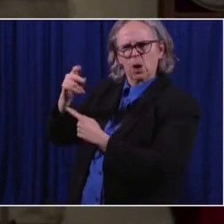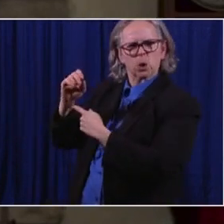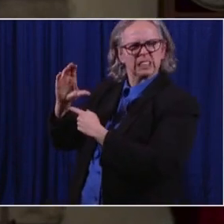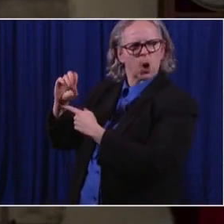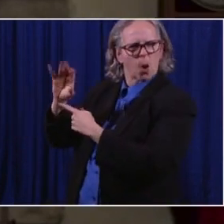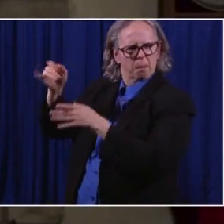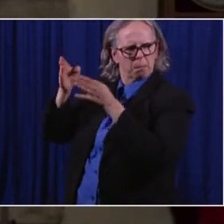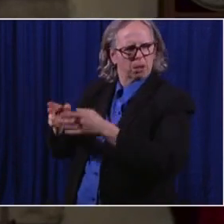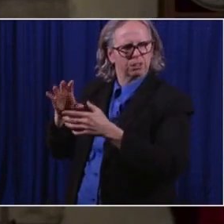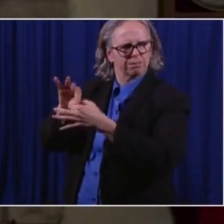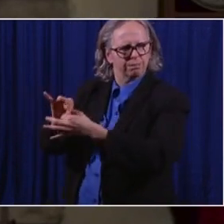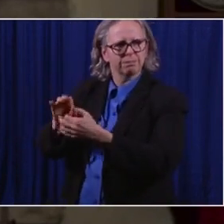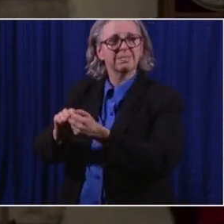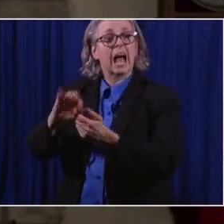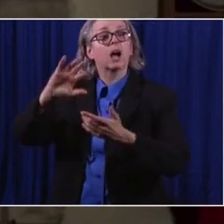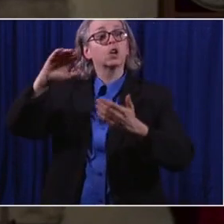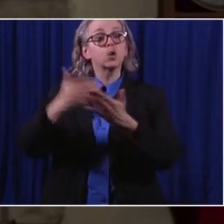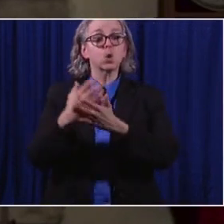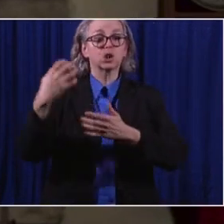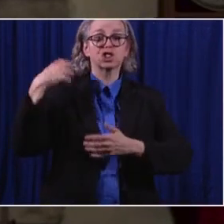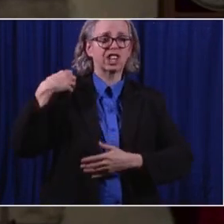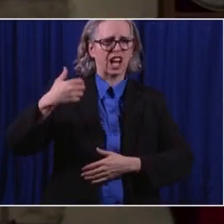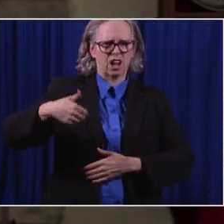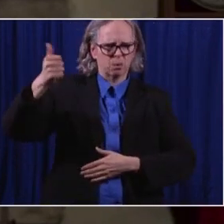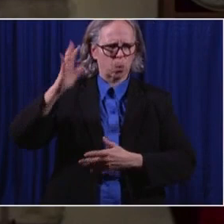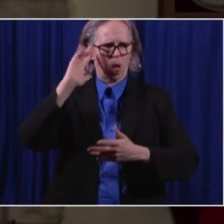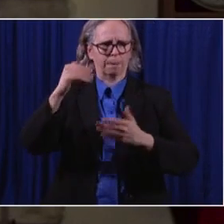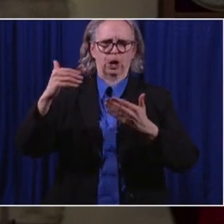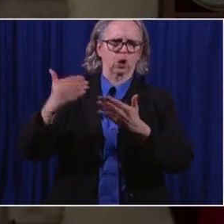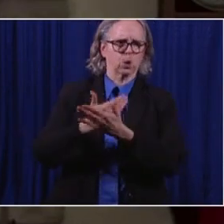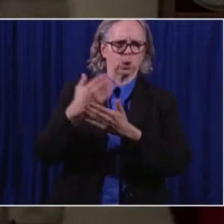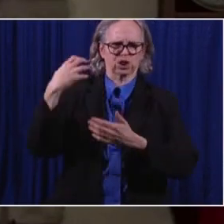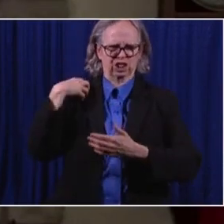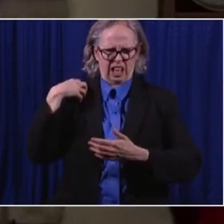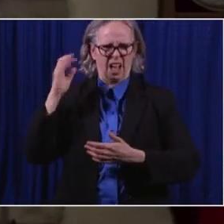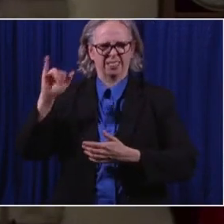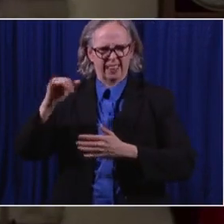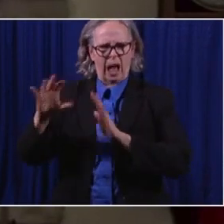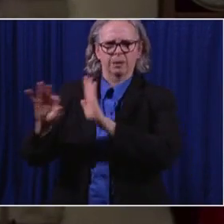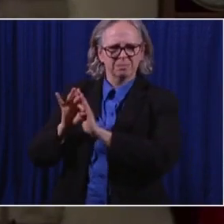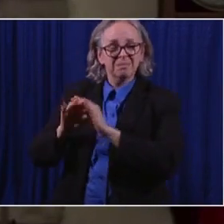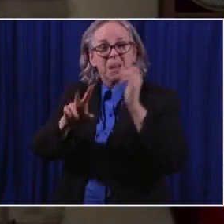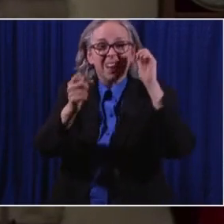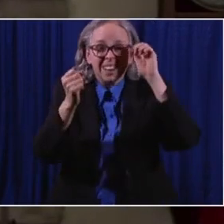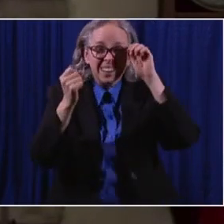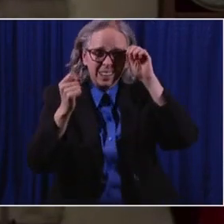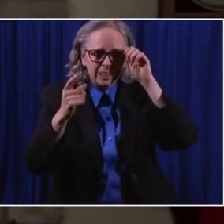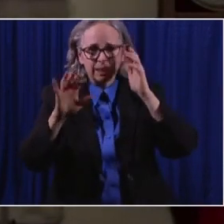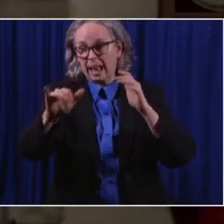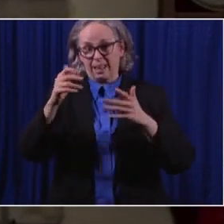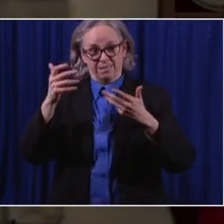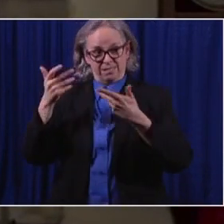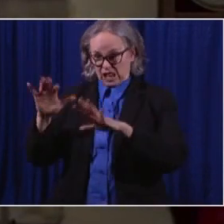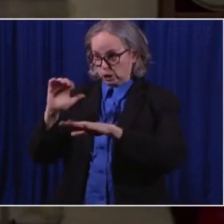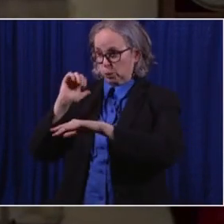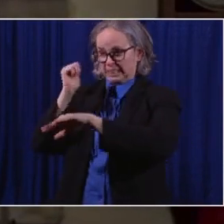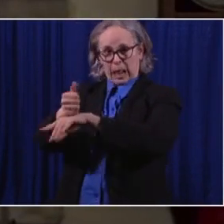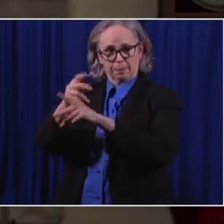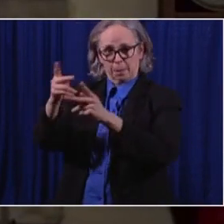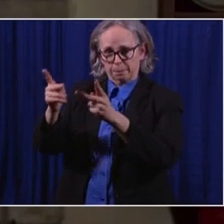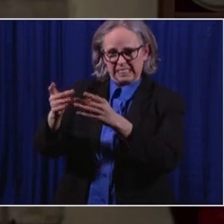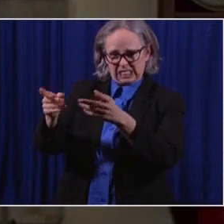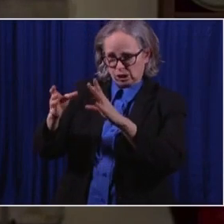something that the governor does. But I think that issue would be taken up by the PUCO after